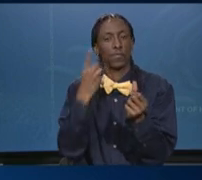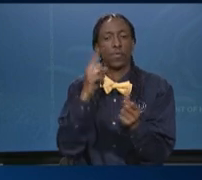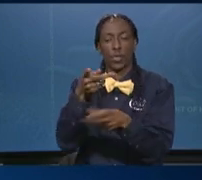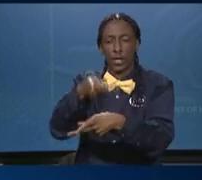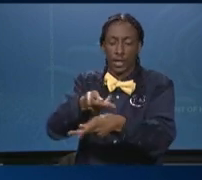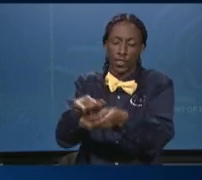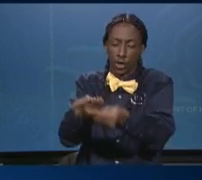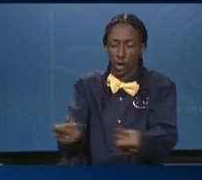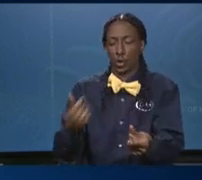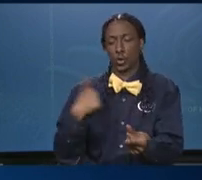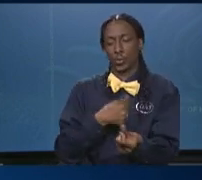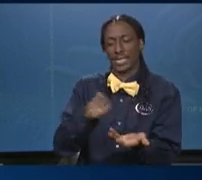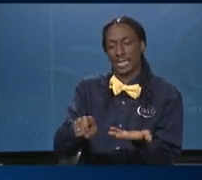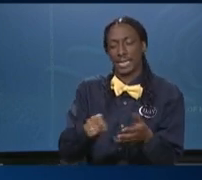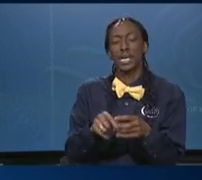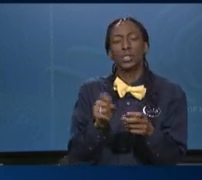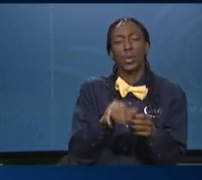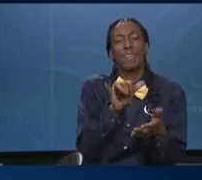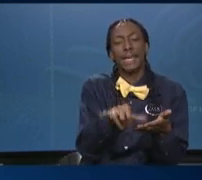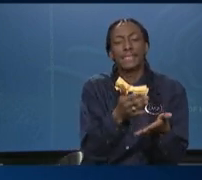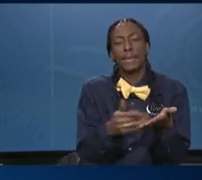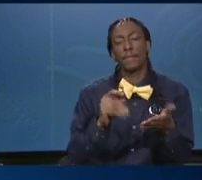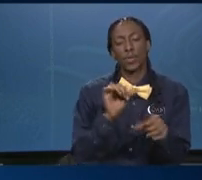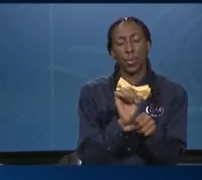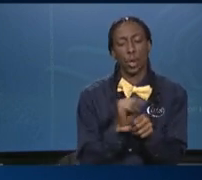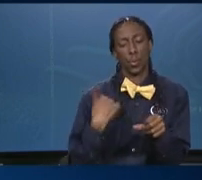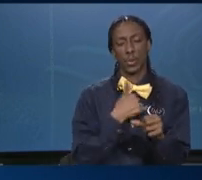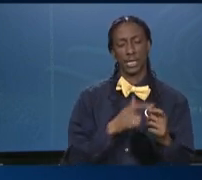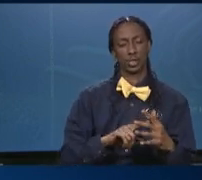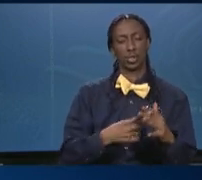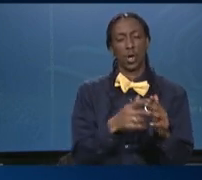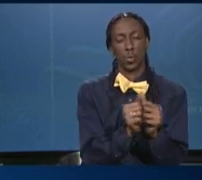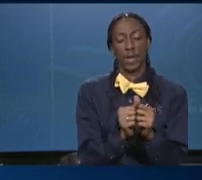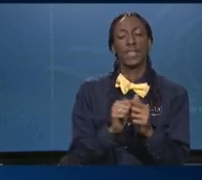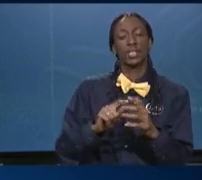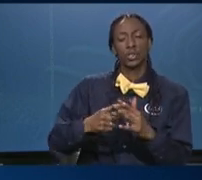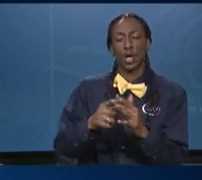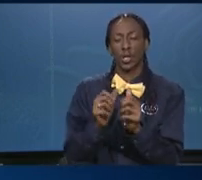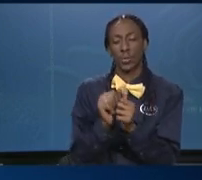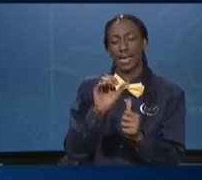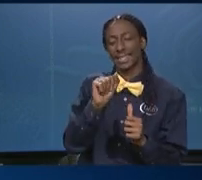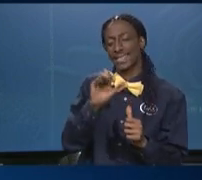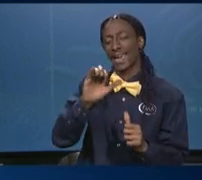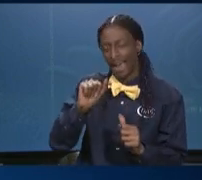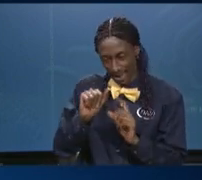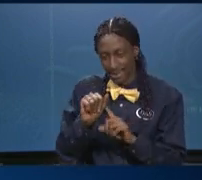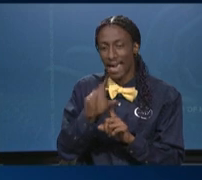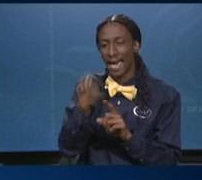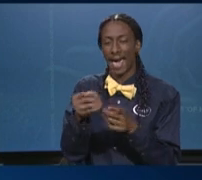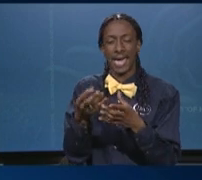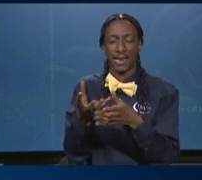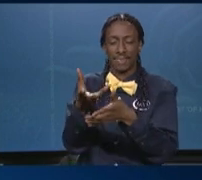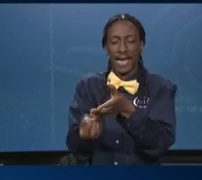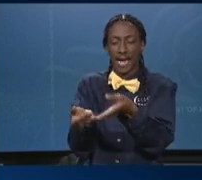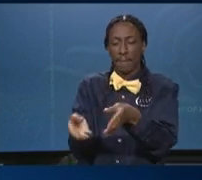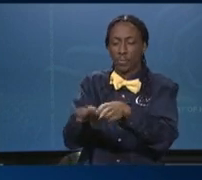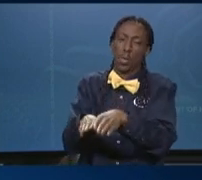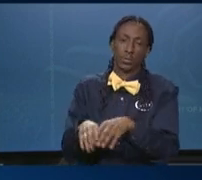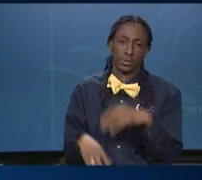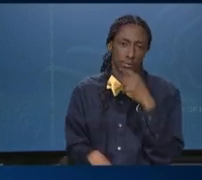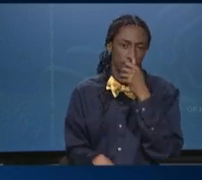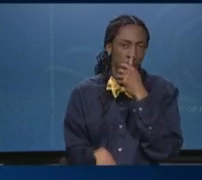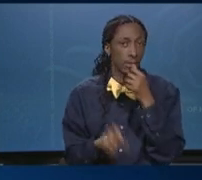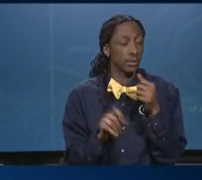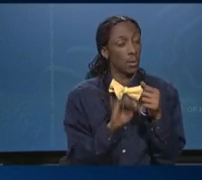is some of the work that we can build on, starting from that foundation in the ACA with closing the donut hole. I think that's such